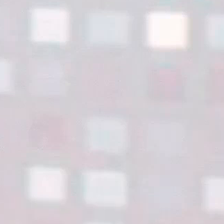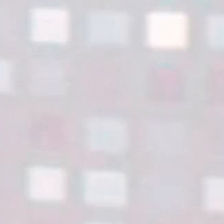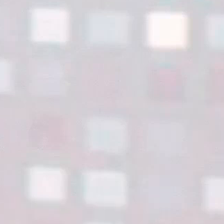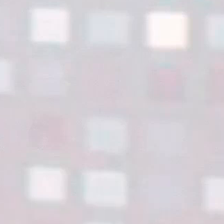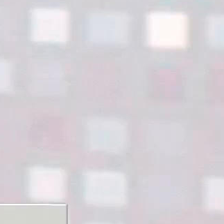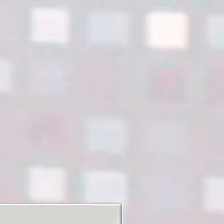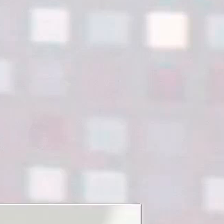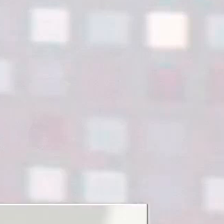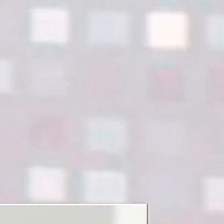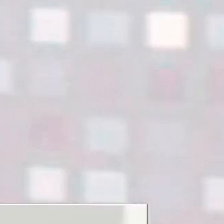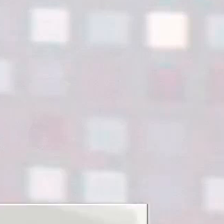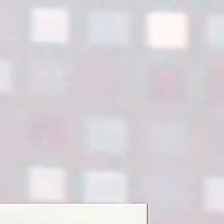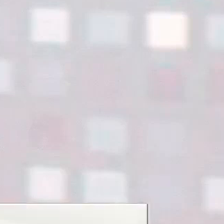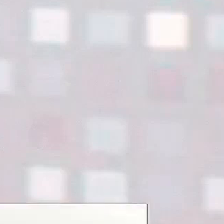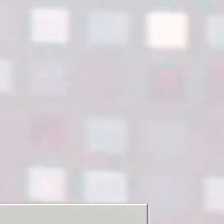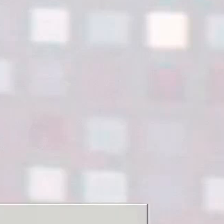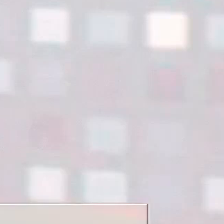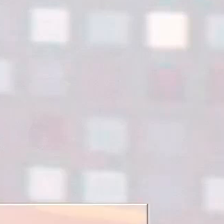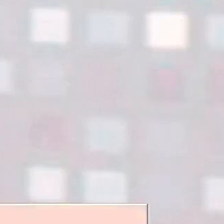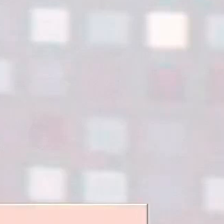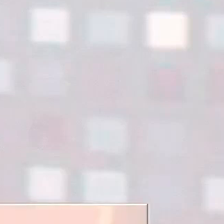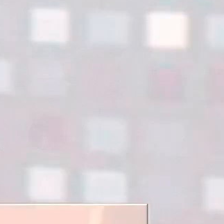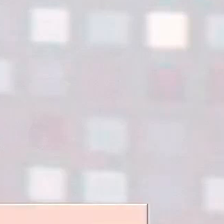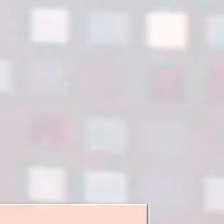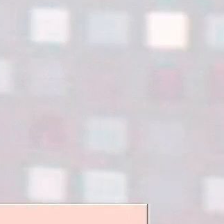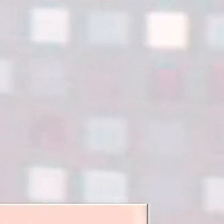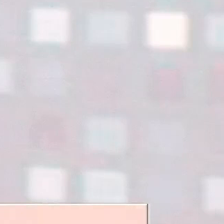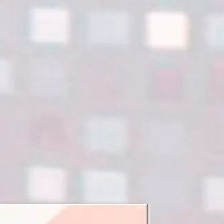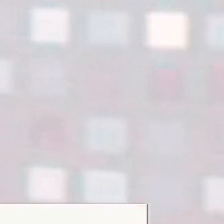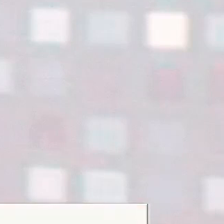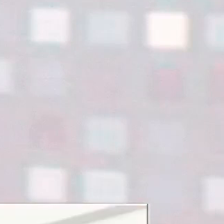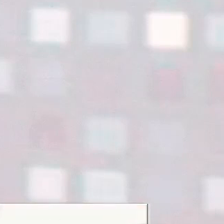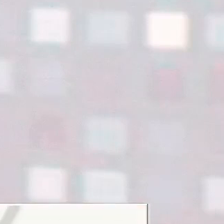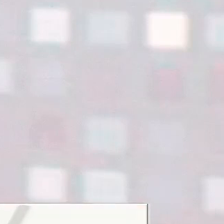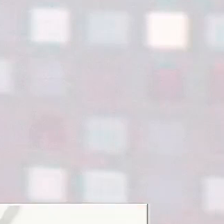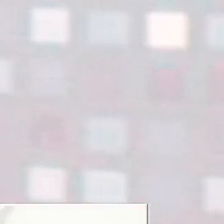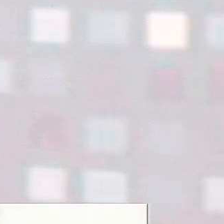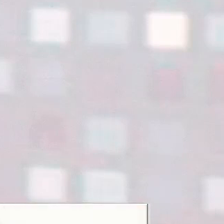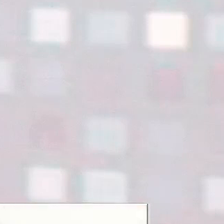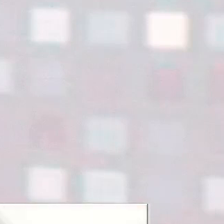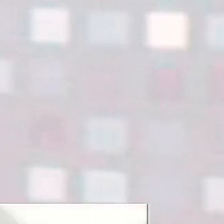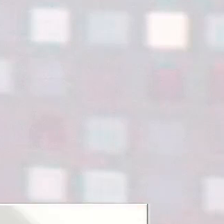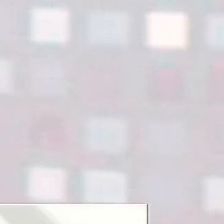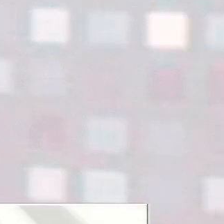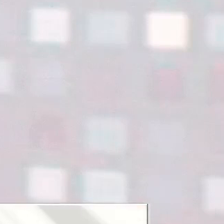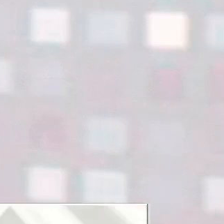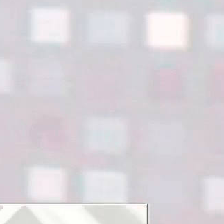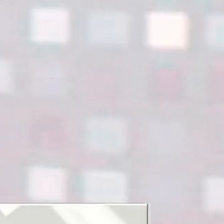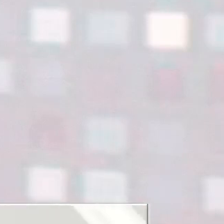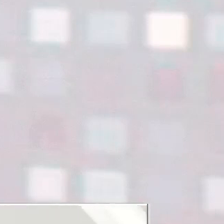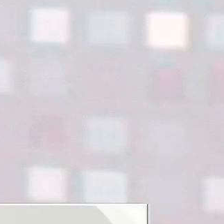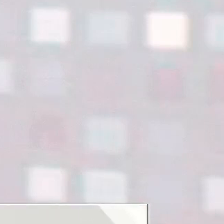Healthcare providers should be aware that the amount of money the government can spend on their pay and benefit is